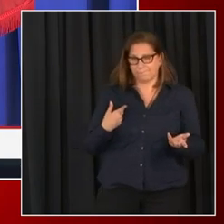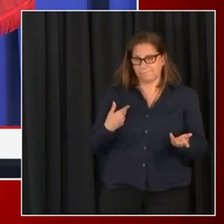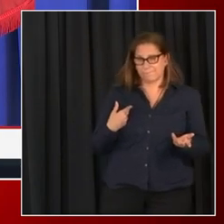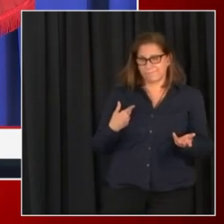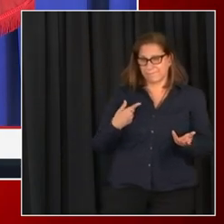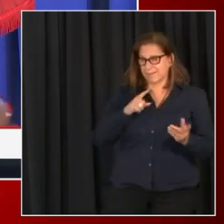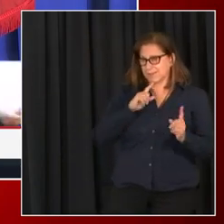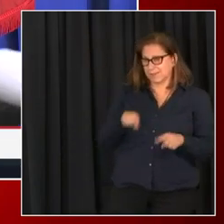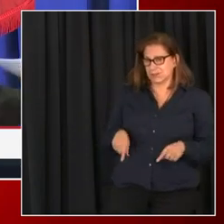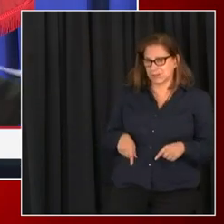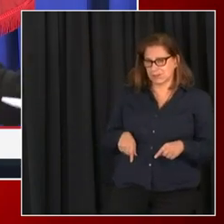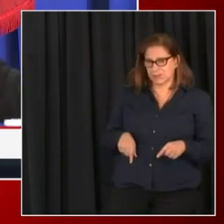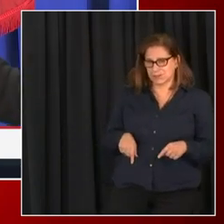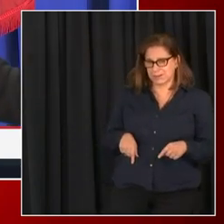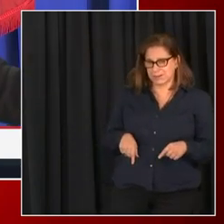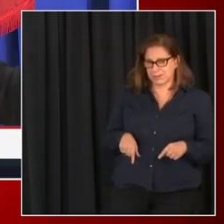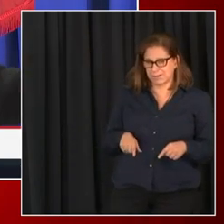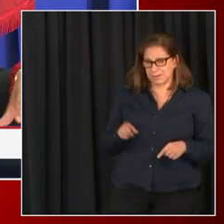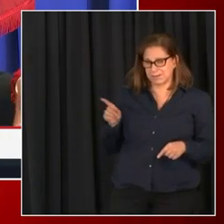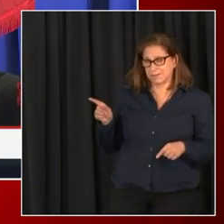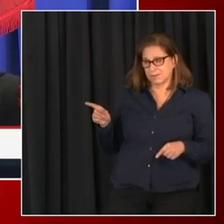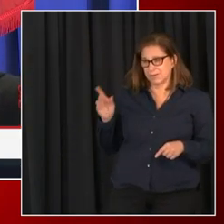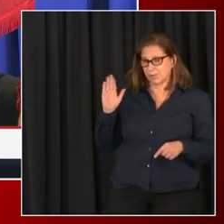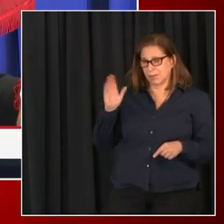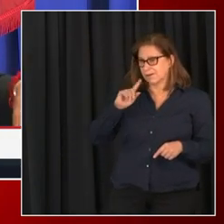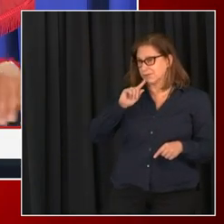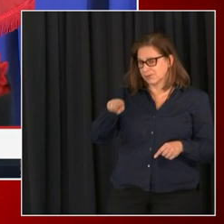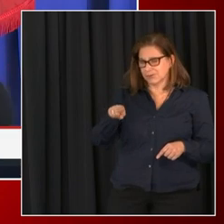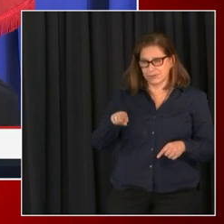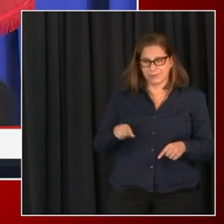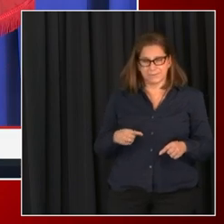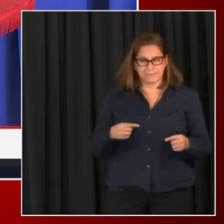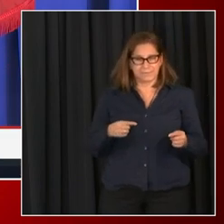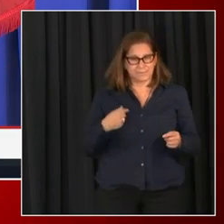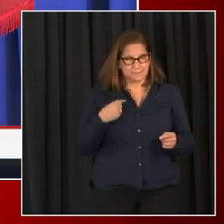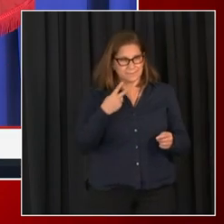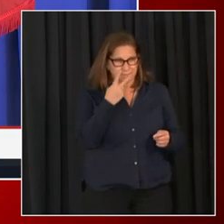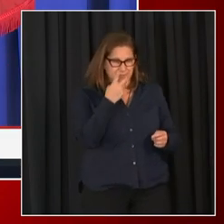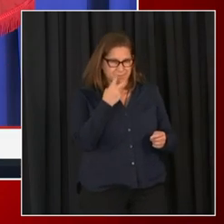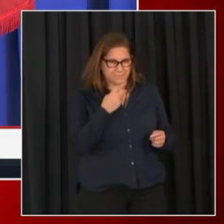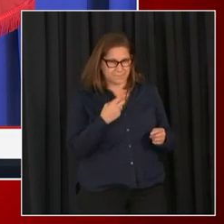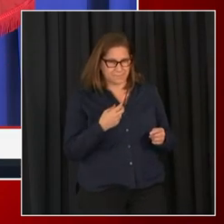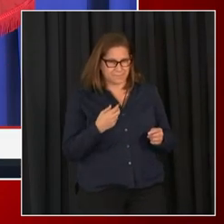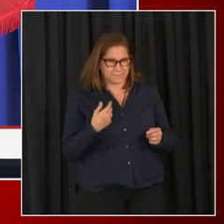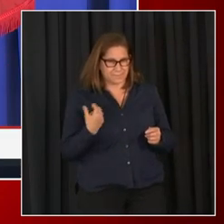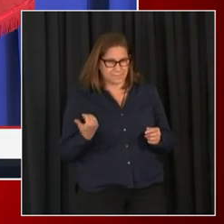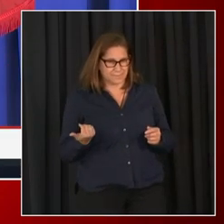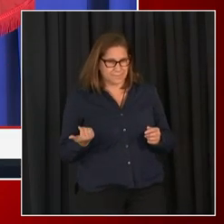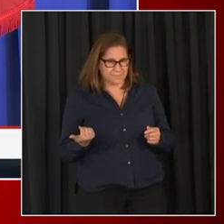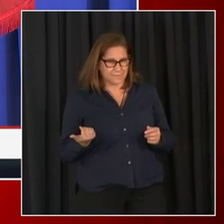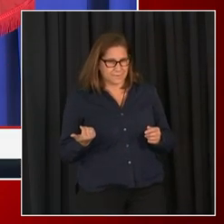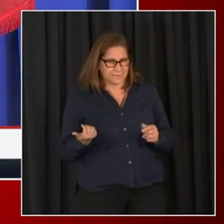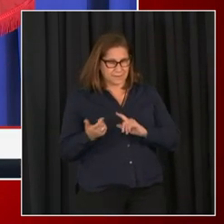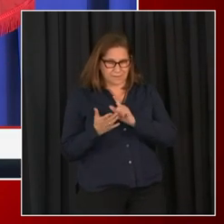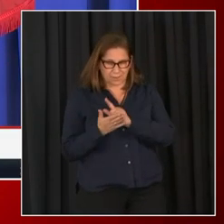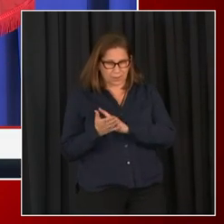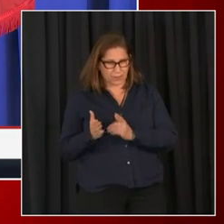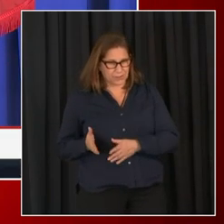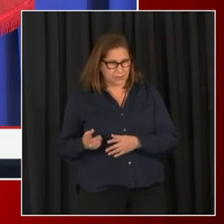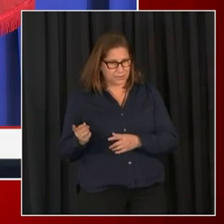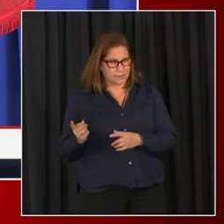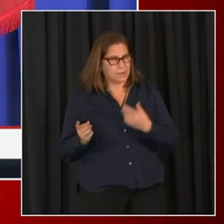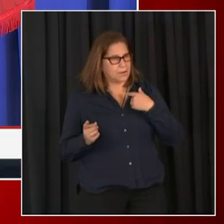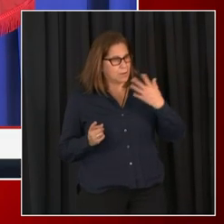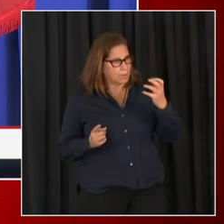its answers. Well, I don't know that they do, but I'd kind of like to have the answers. I'm happy to get back to you. I'm not aware of a